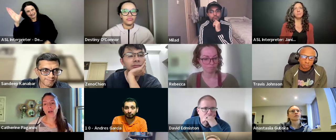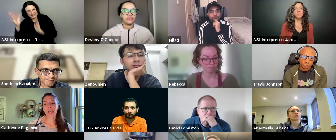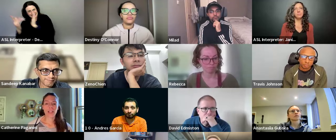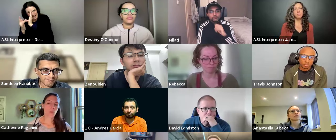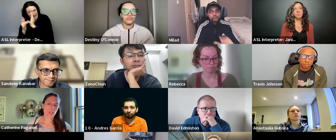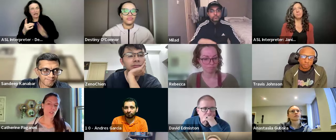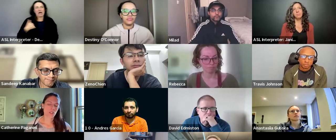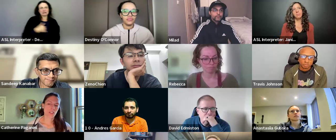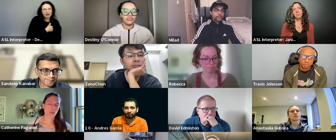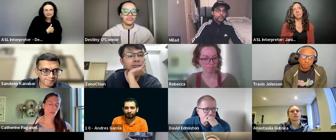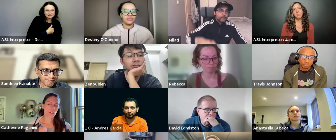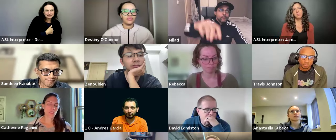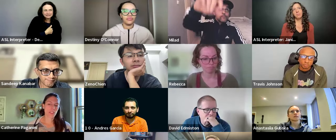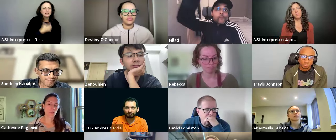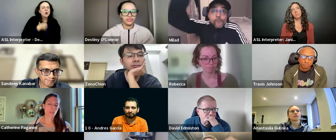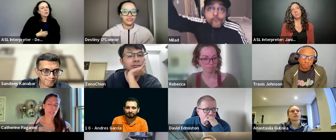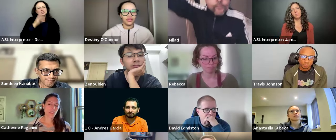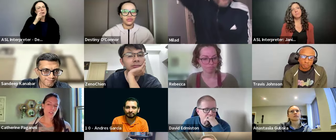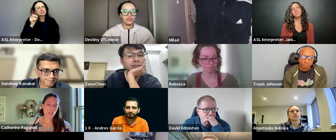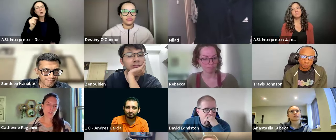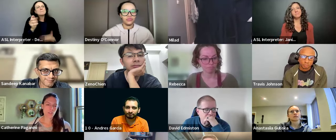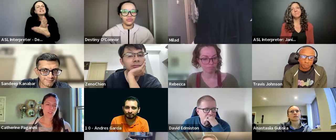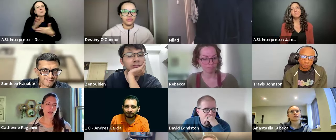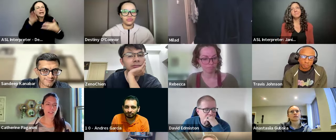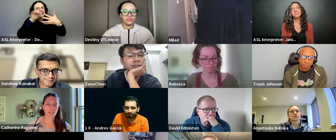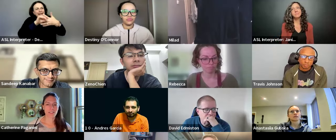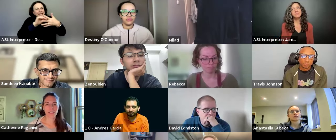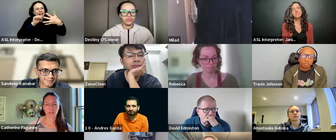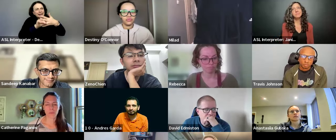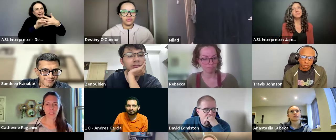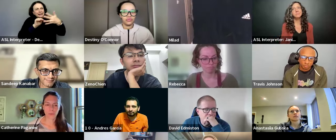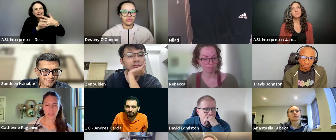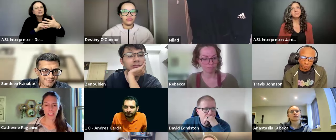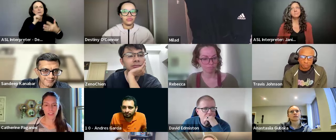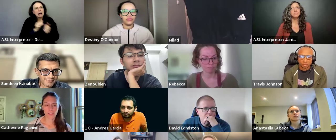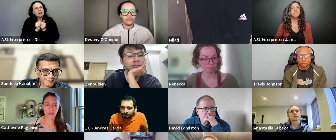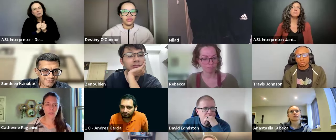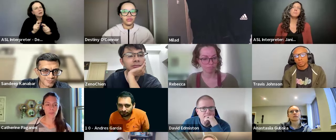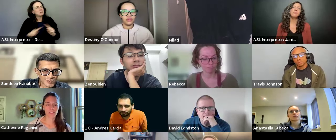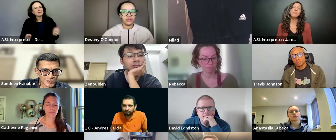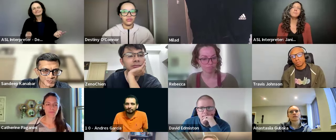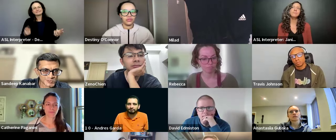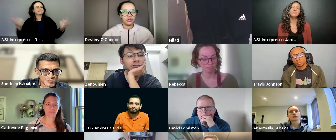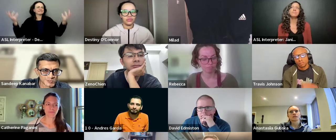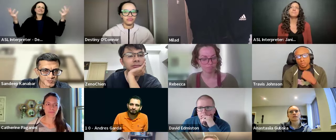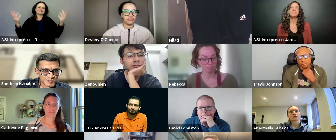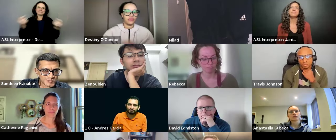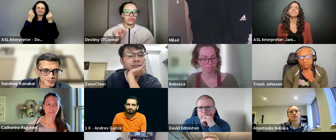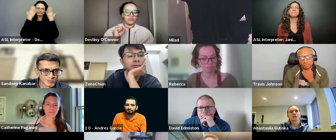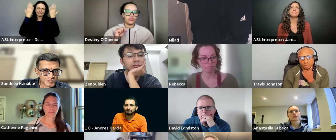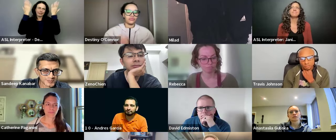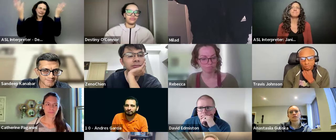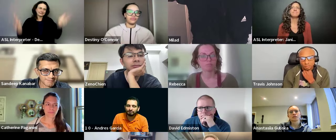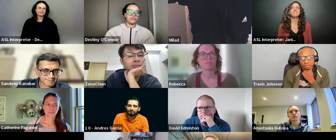Which is why I wish they would do this in between sessions, so it's not necessarily competing with technical talks, but